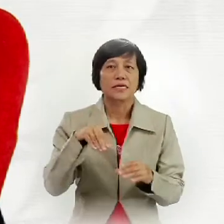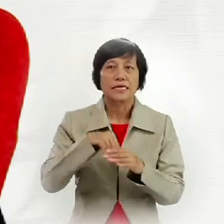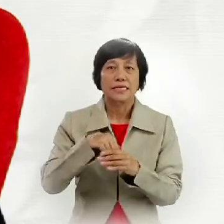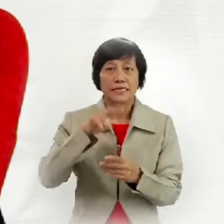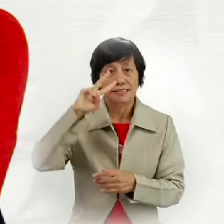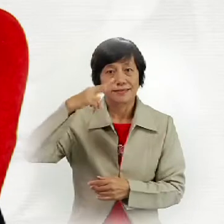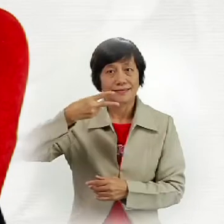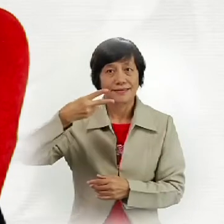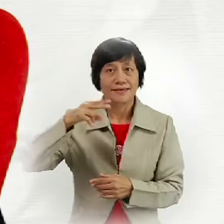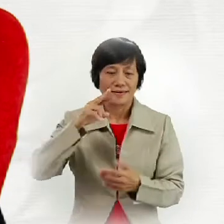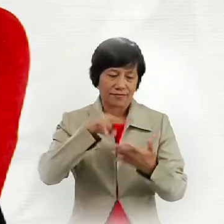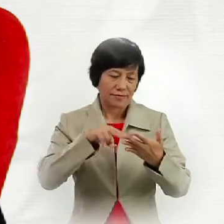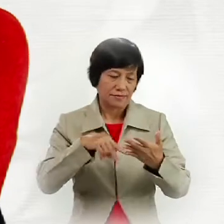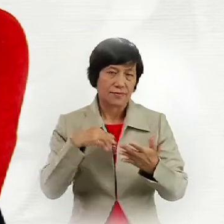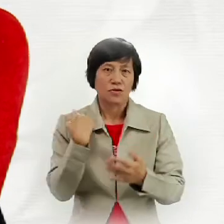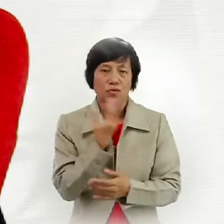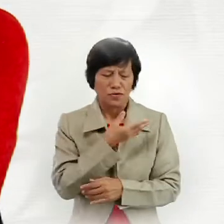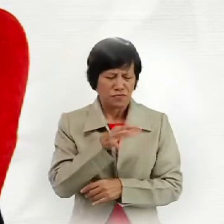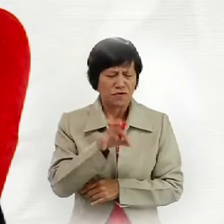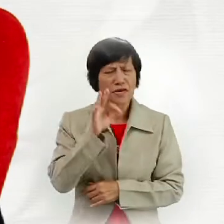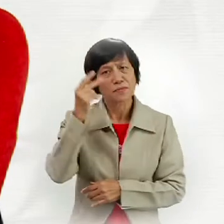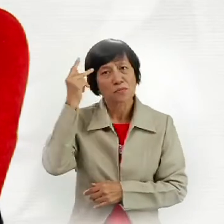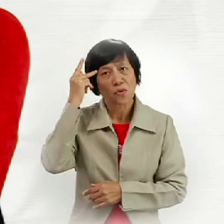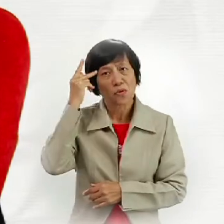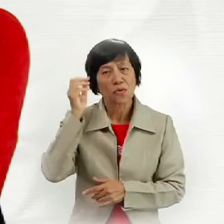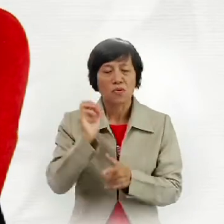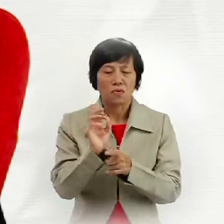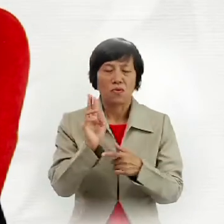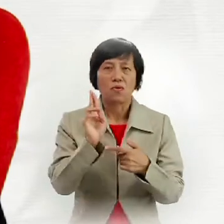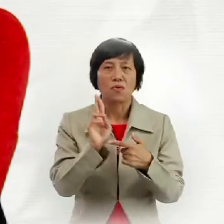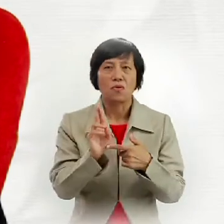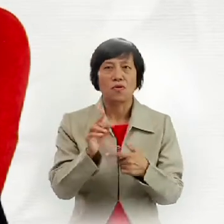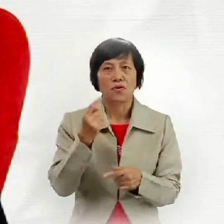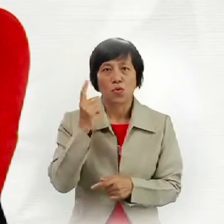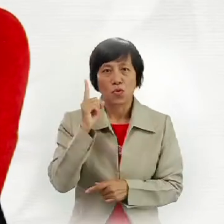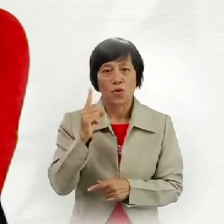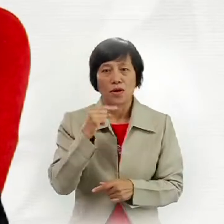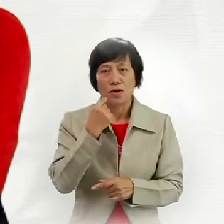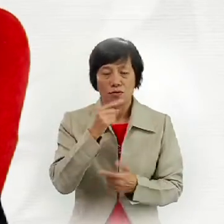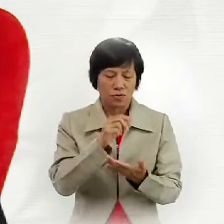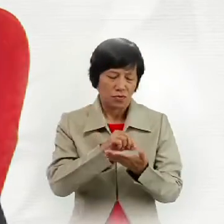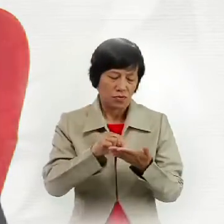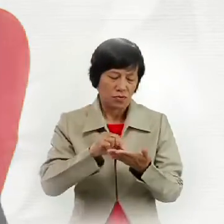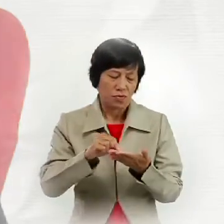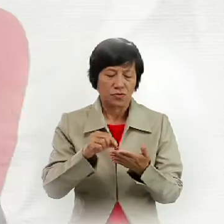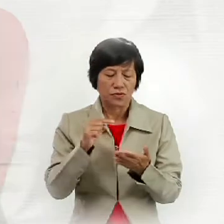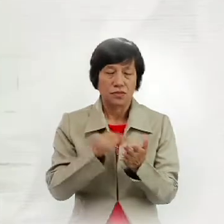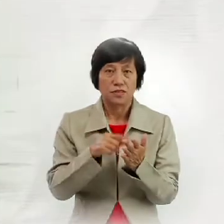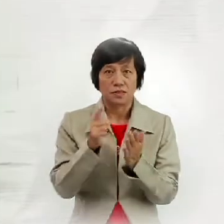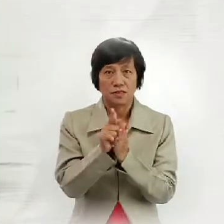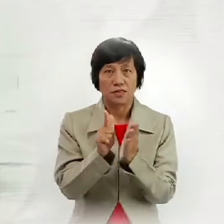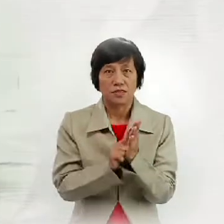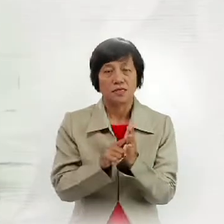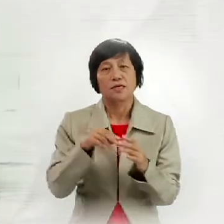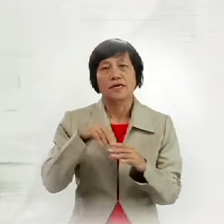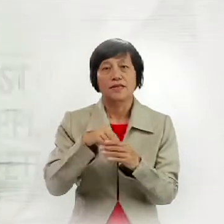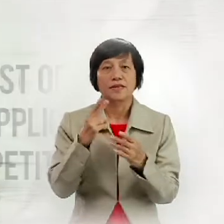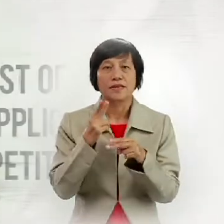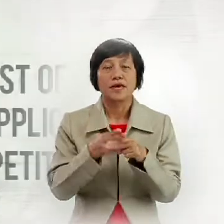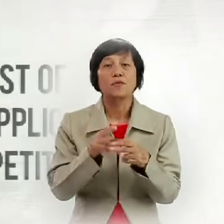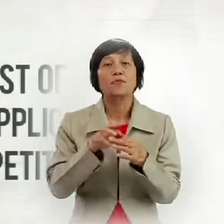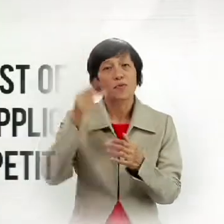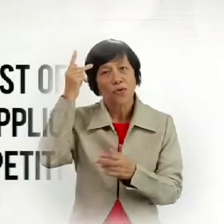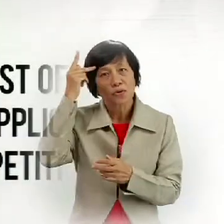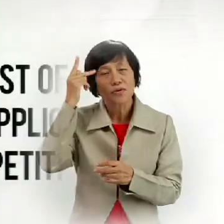reading, we find Paul, or the one who wrote this letter in the name of Paul, telling Timothy